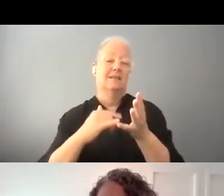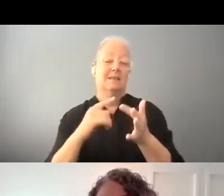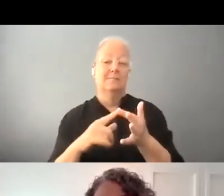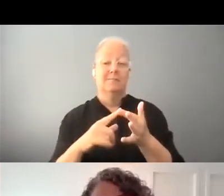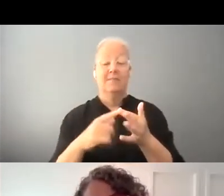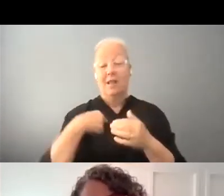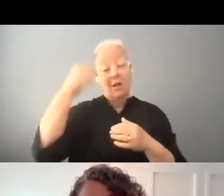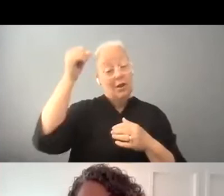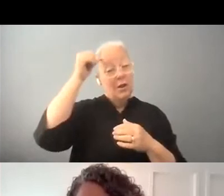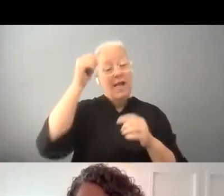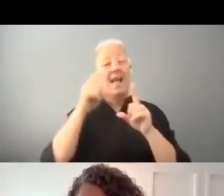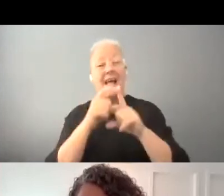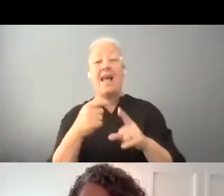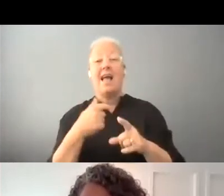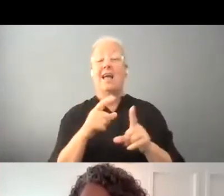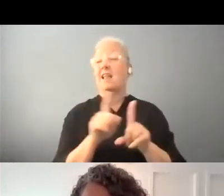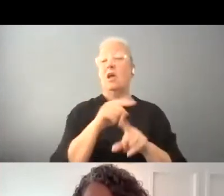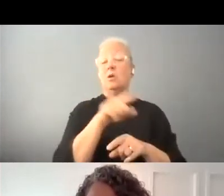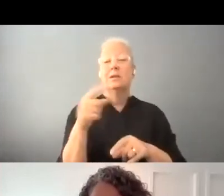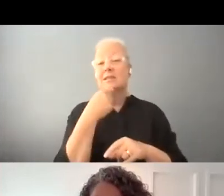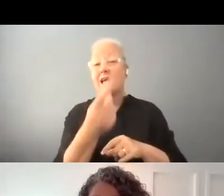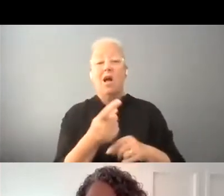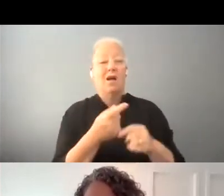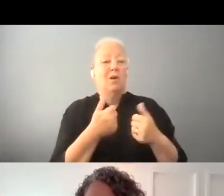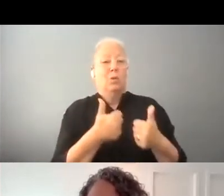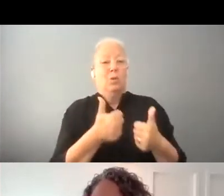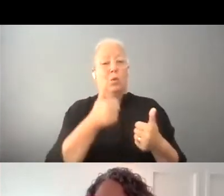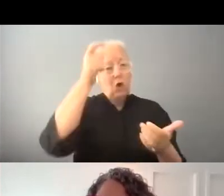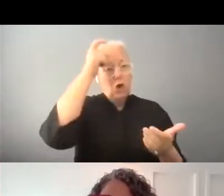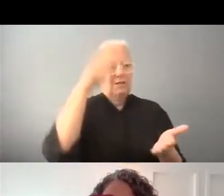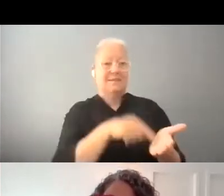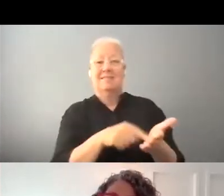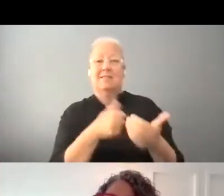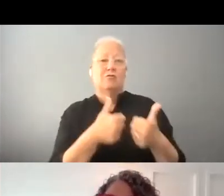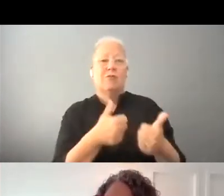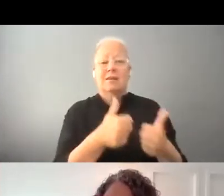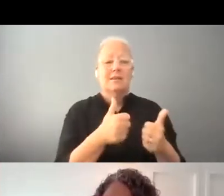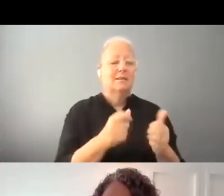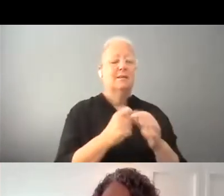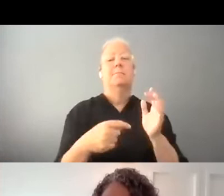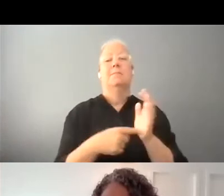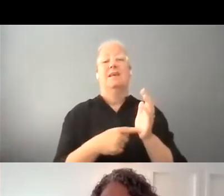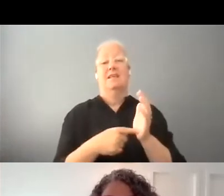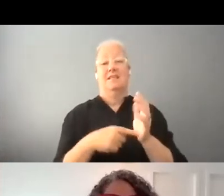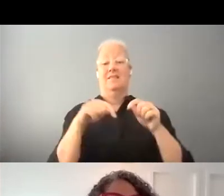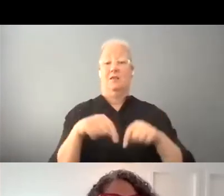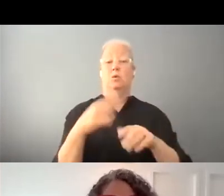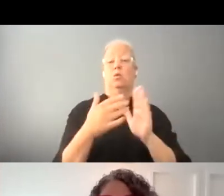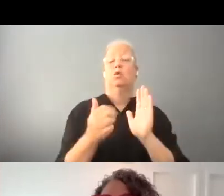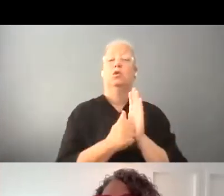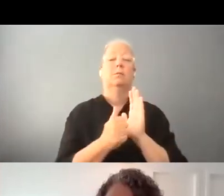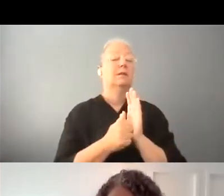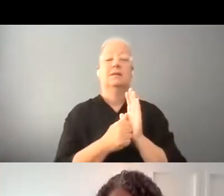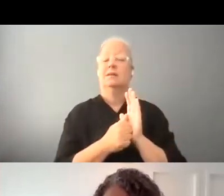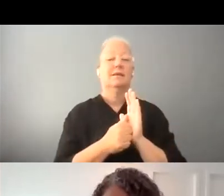where you're going, but I really want to show you how good the concept is and how great it is. But this actual workshop is about coming